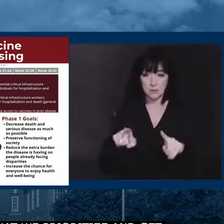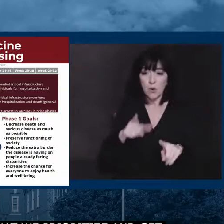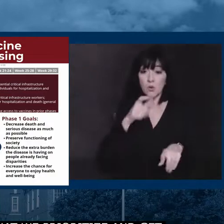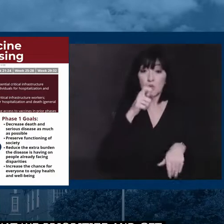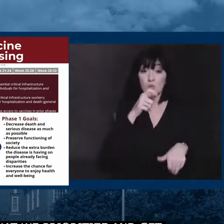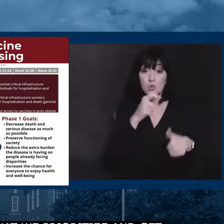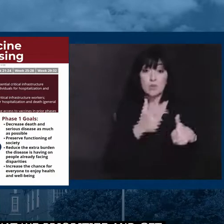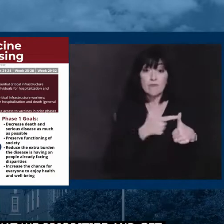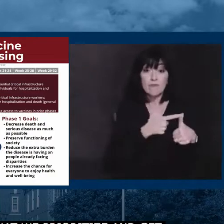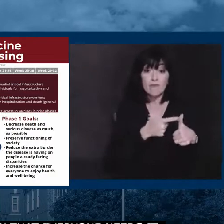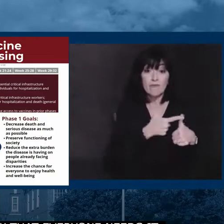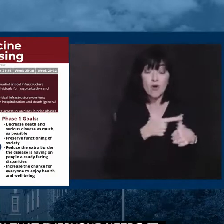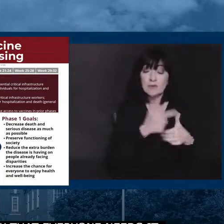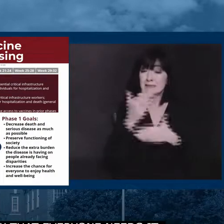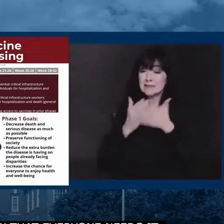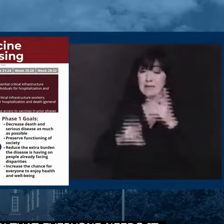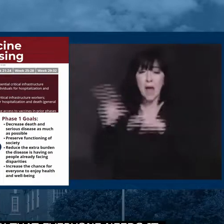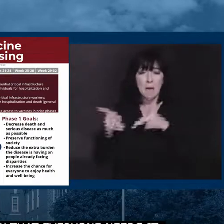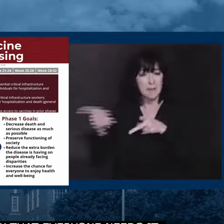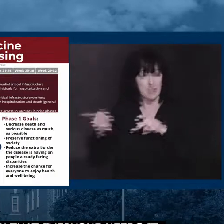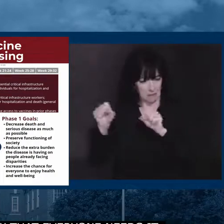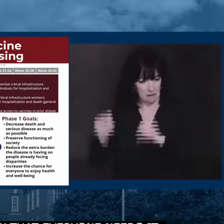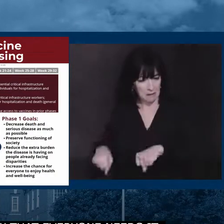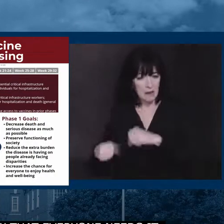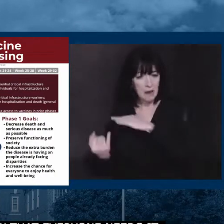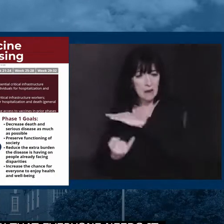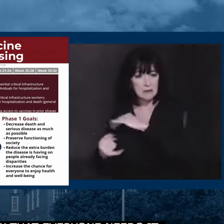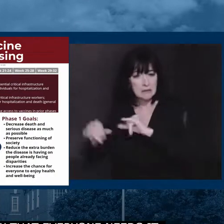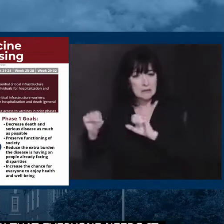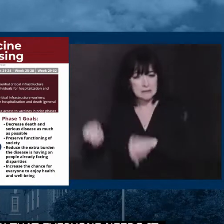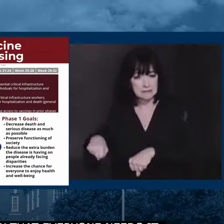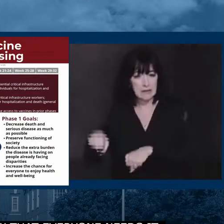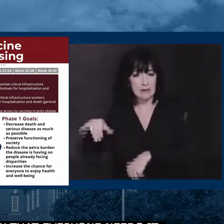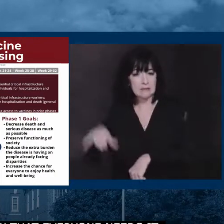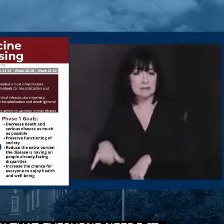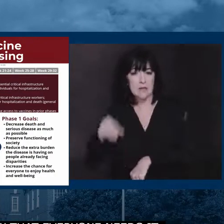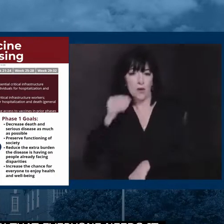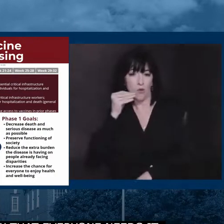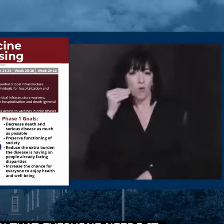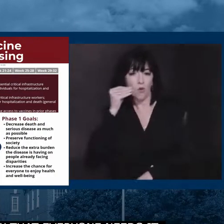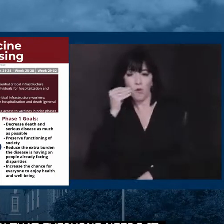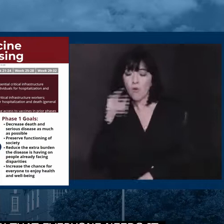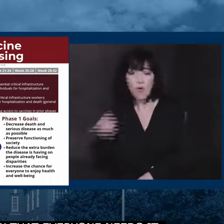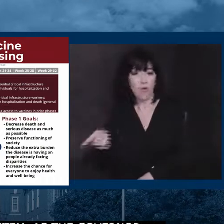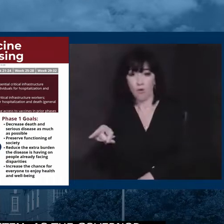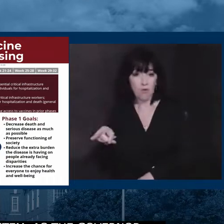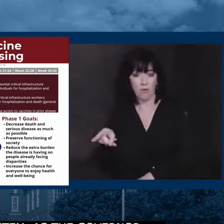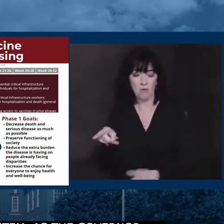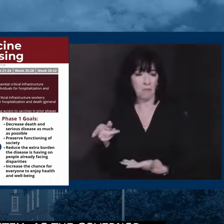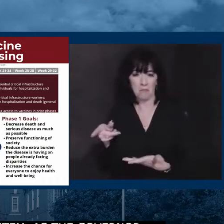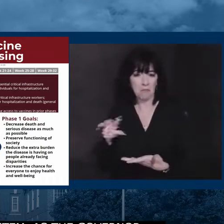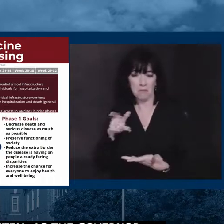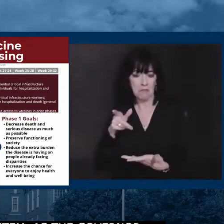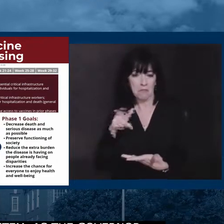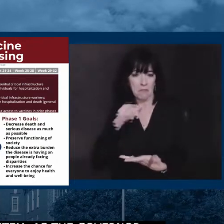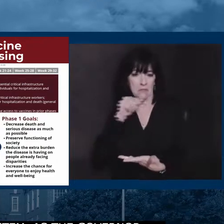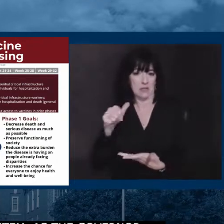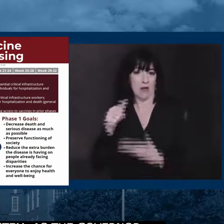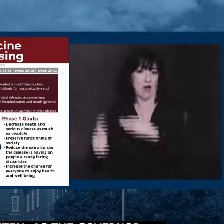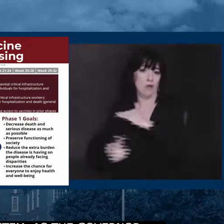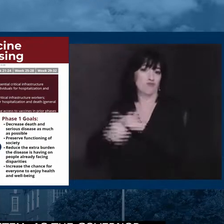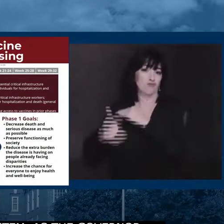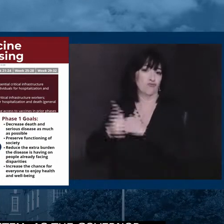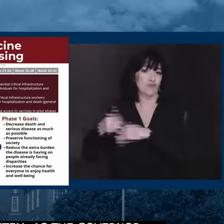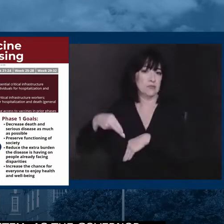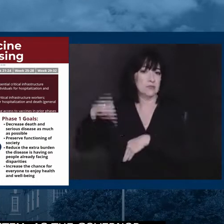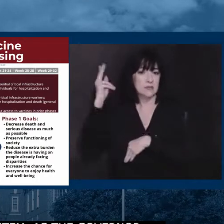governor's talked about, as our hospitals are surging, staff shortage from staff who are either